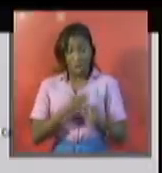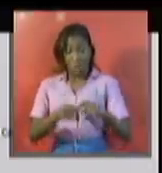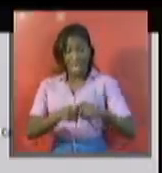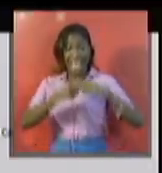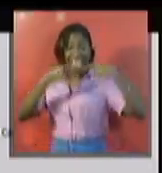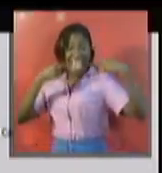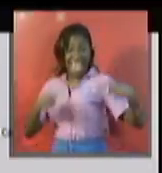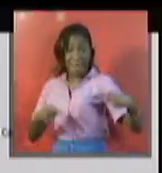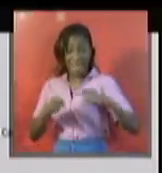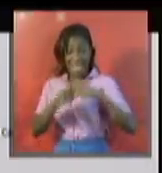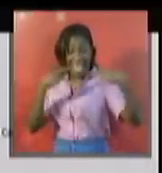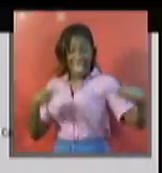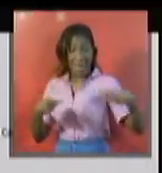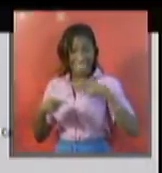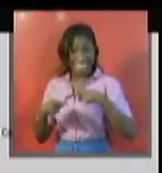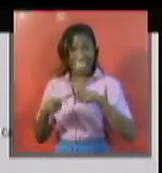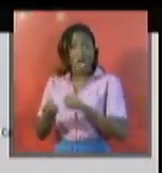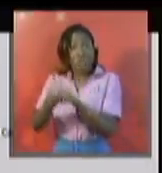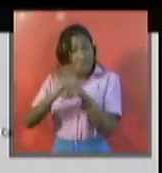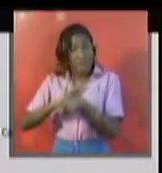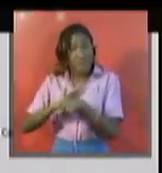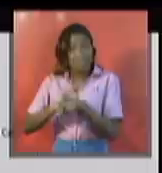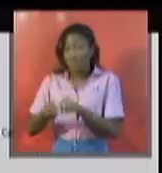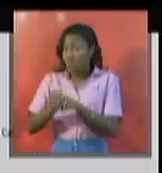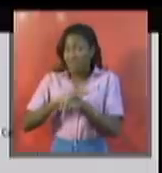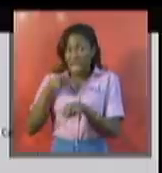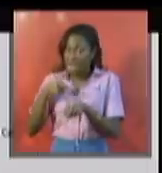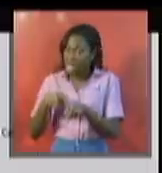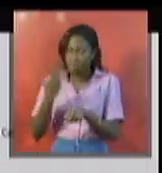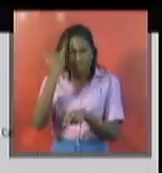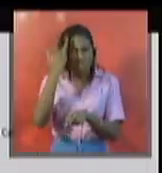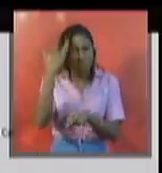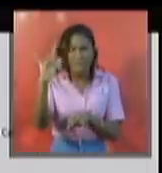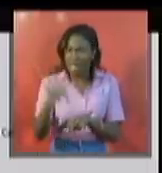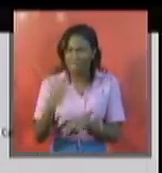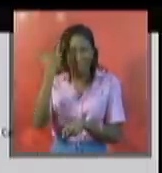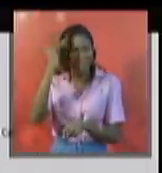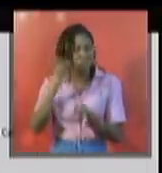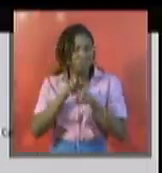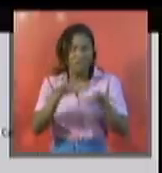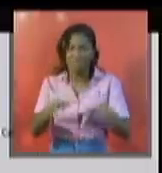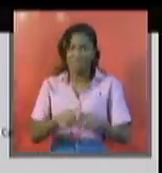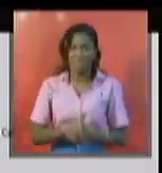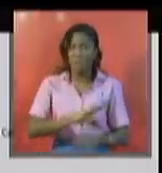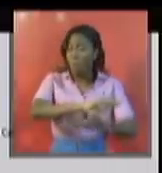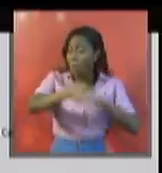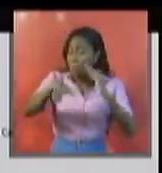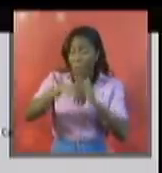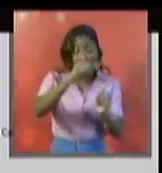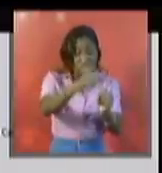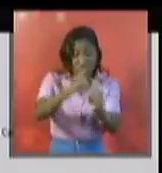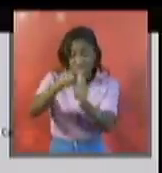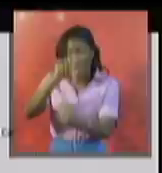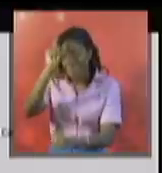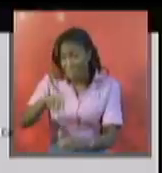very good at what it does, and we are not failing. We need everyone to hold the line as the